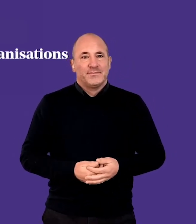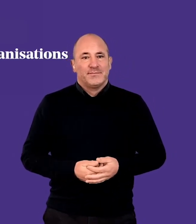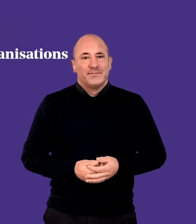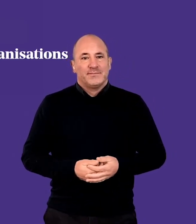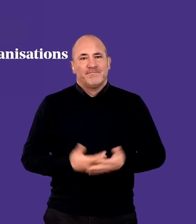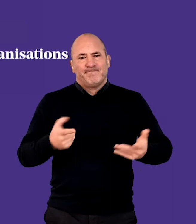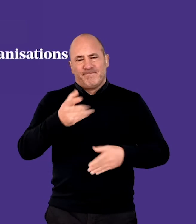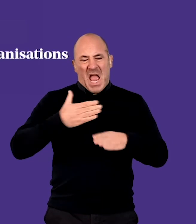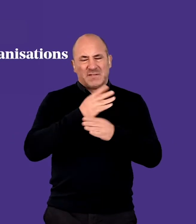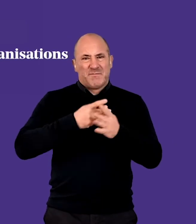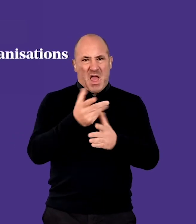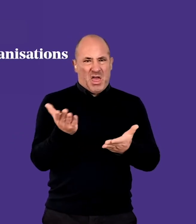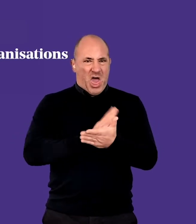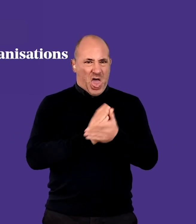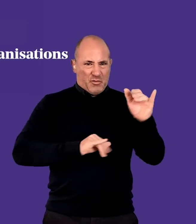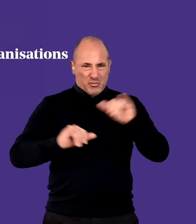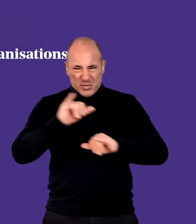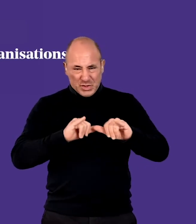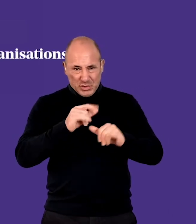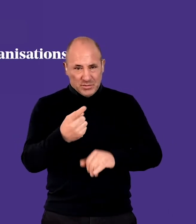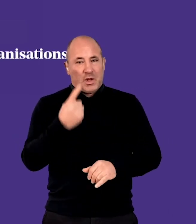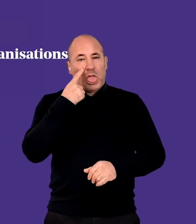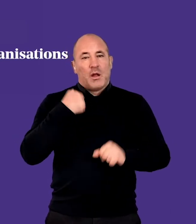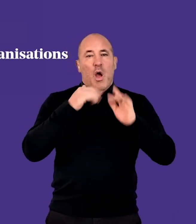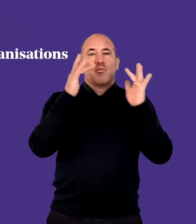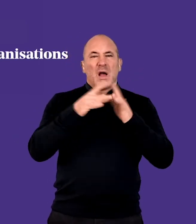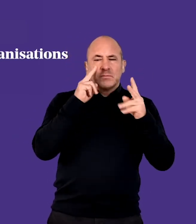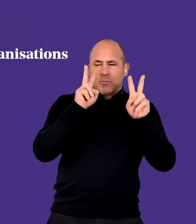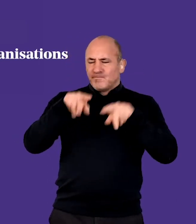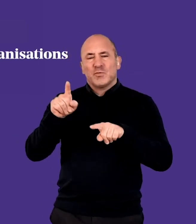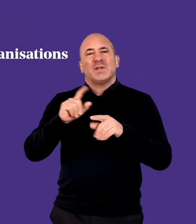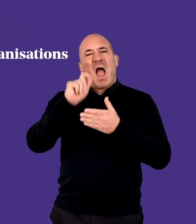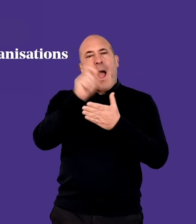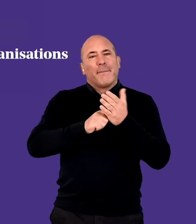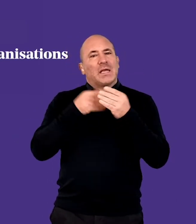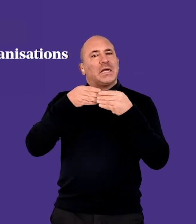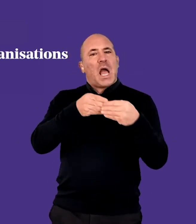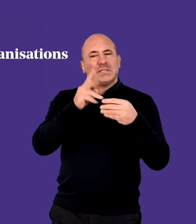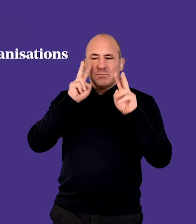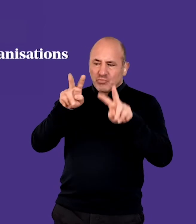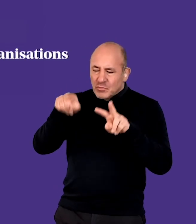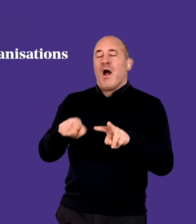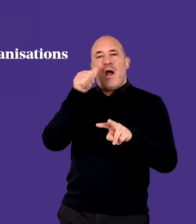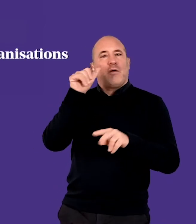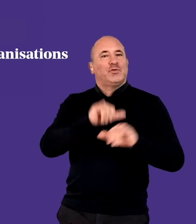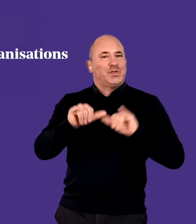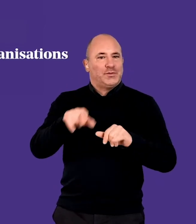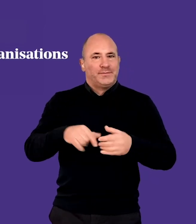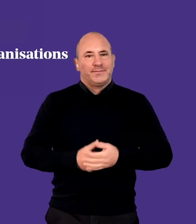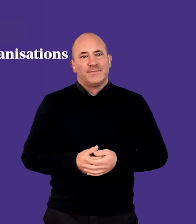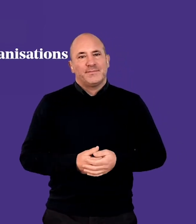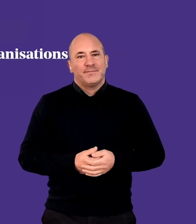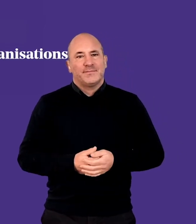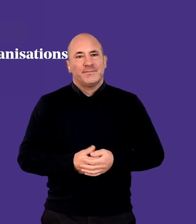support organisations. If you're unsure which activity plan you need to complete, please refer to the applicant guidance